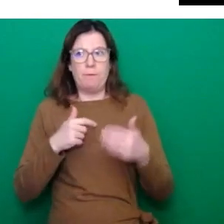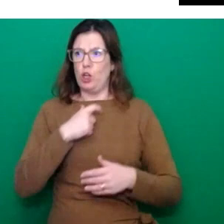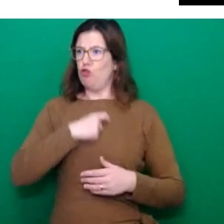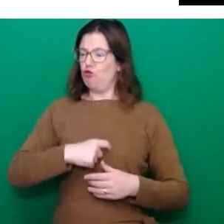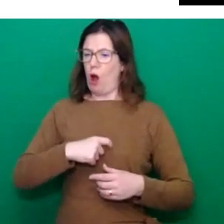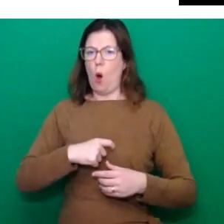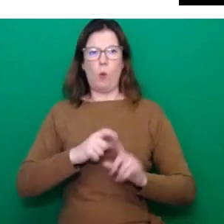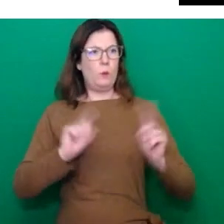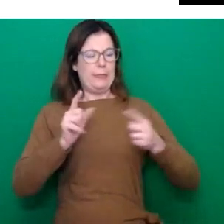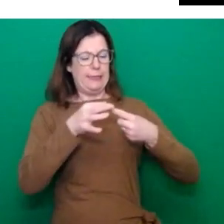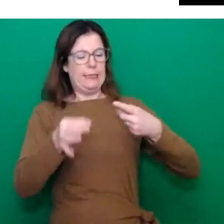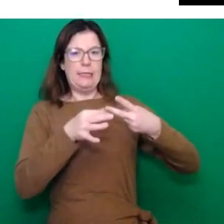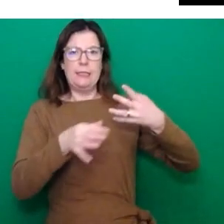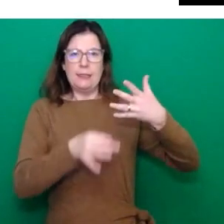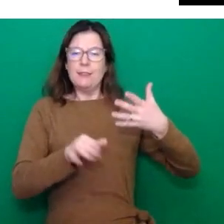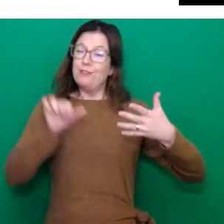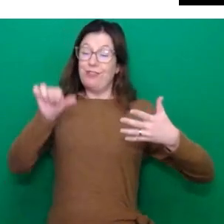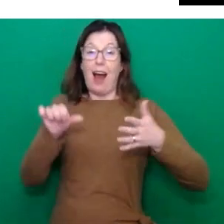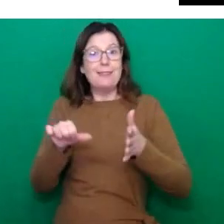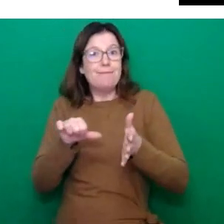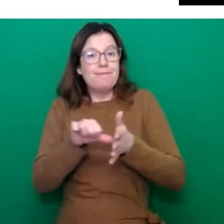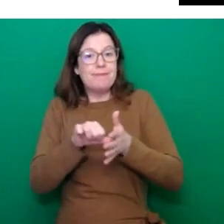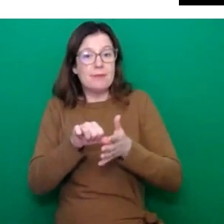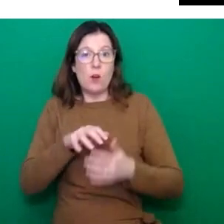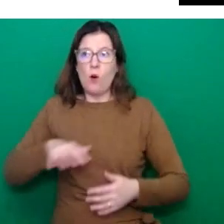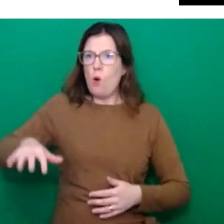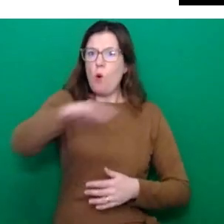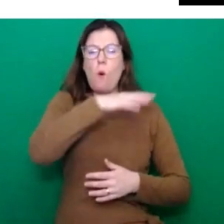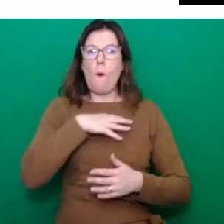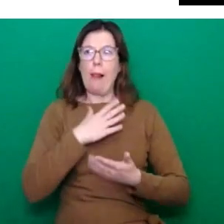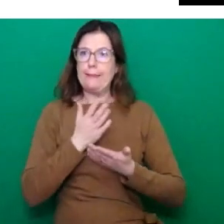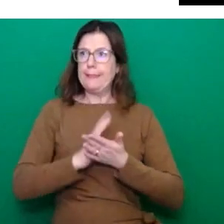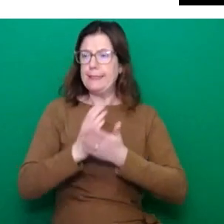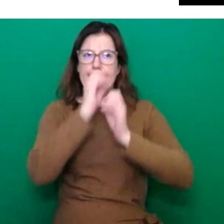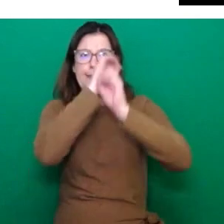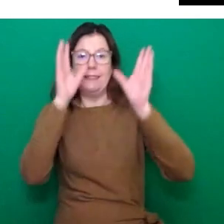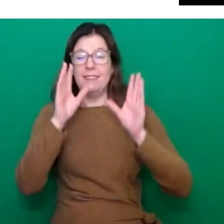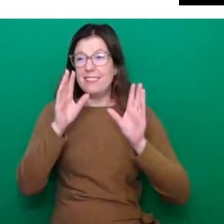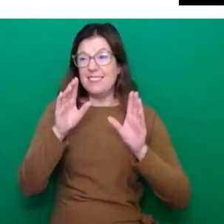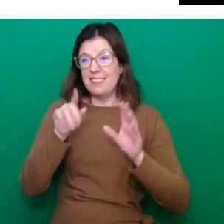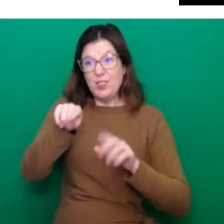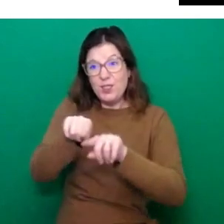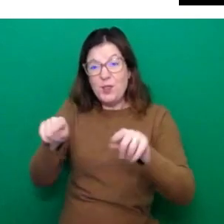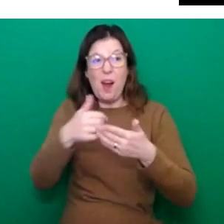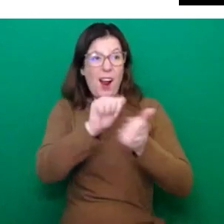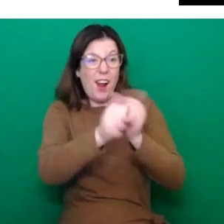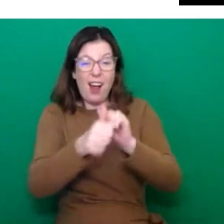like, that was a particular challenge in everybody understanding what that looks like, including yourself. What about you, Millie?